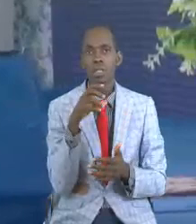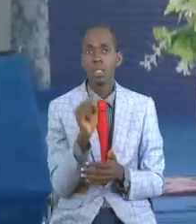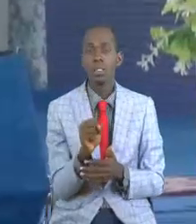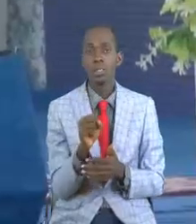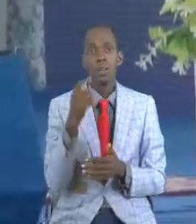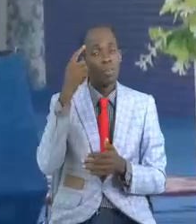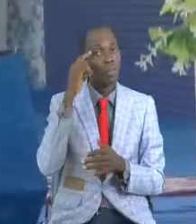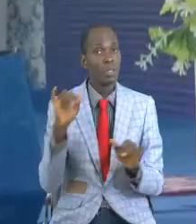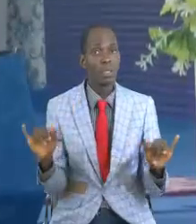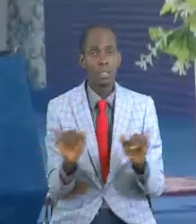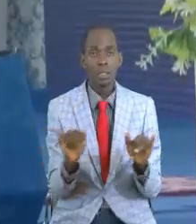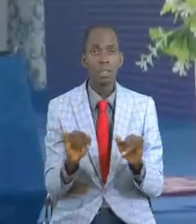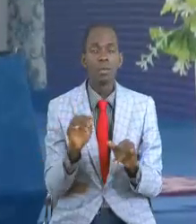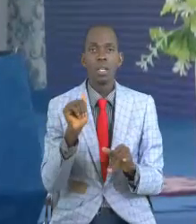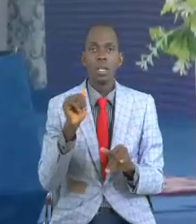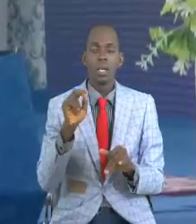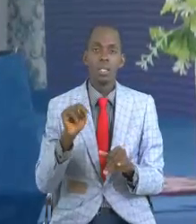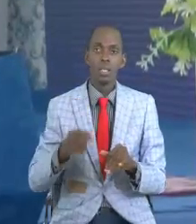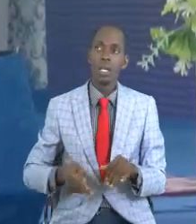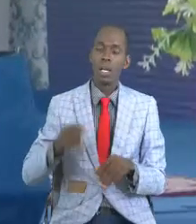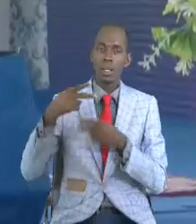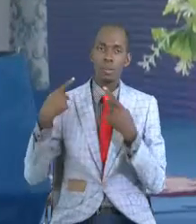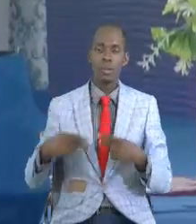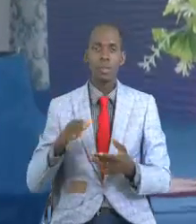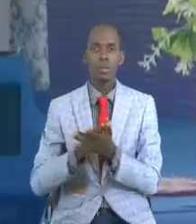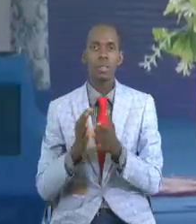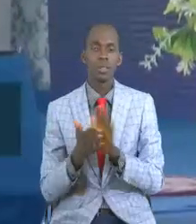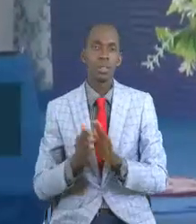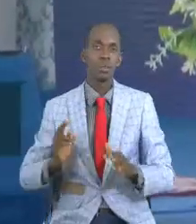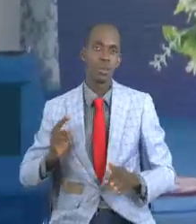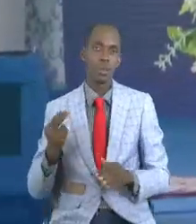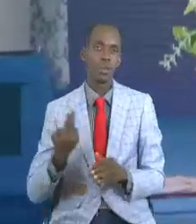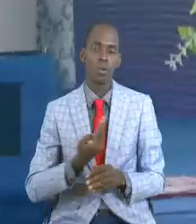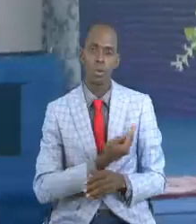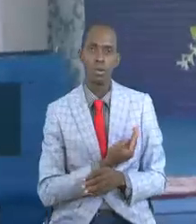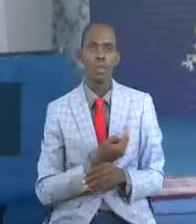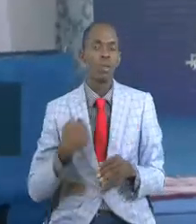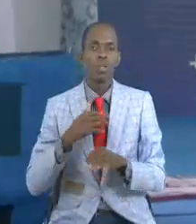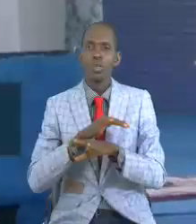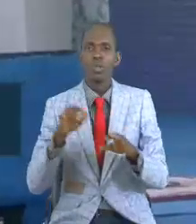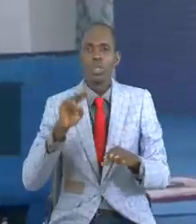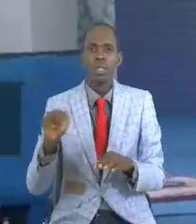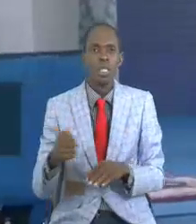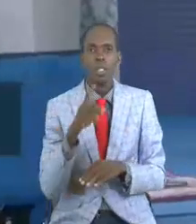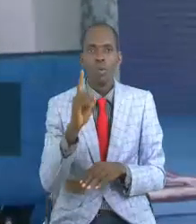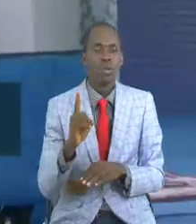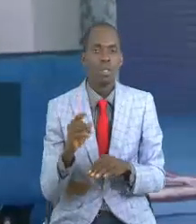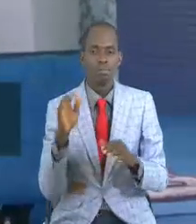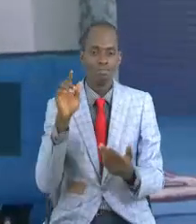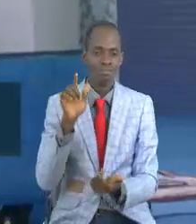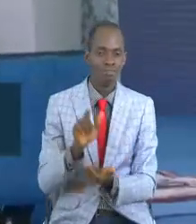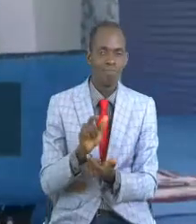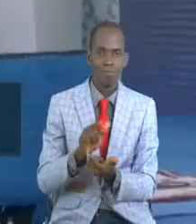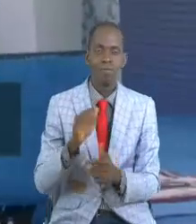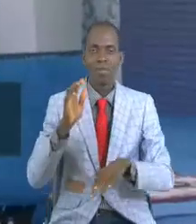an high priest became us. We don't need anyone less than Christ, less